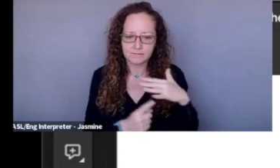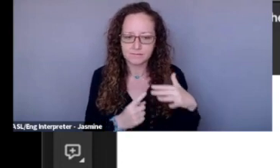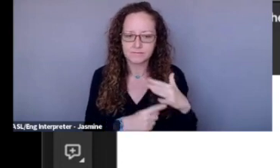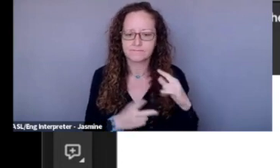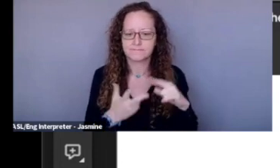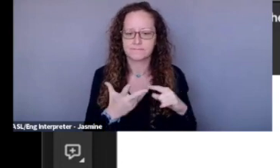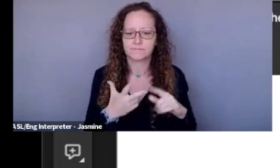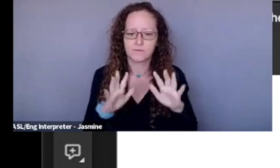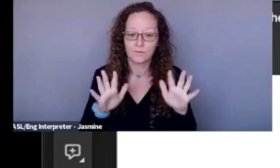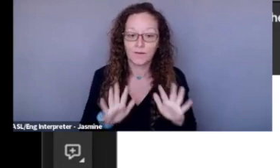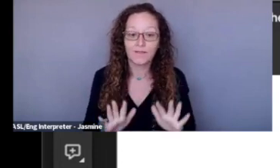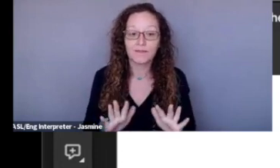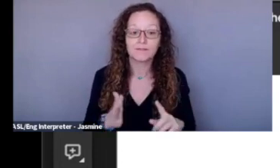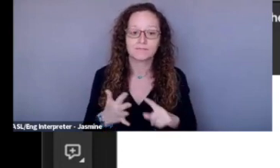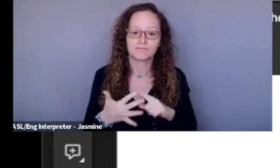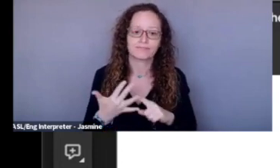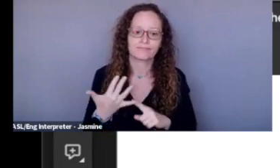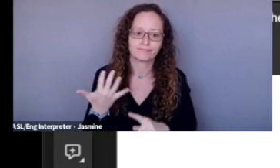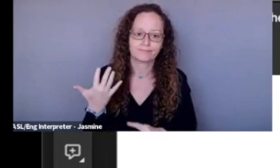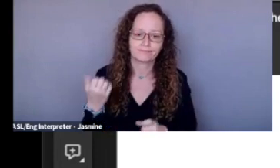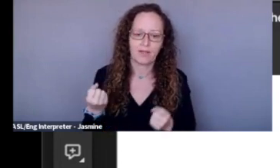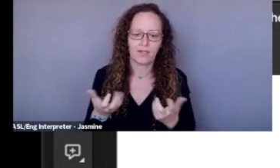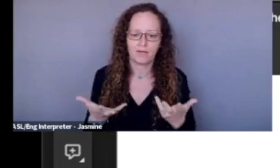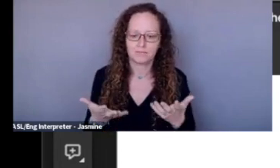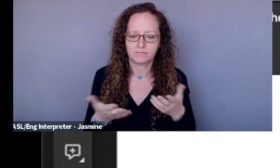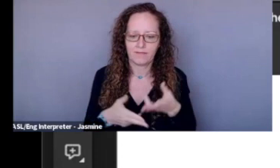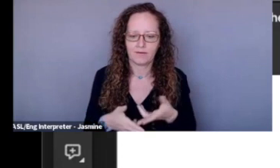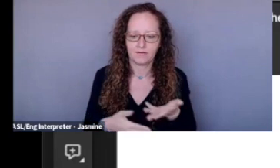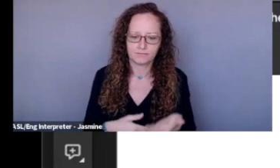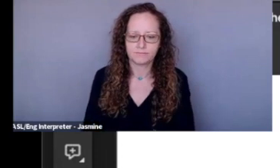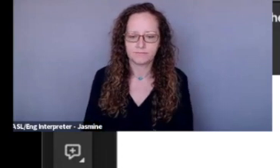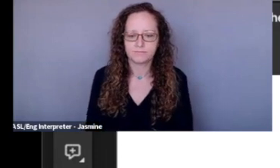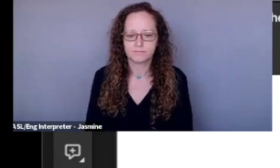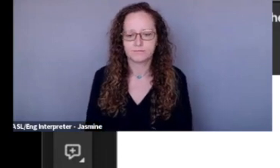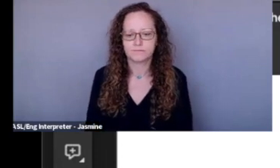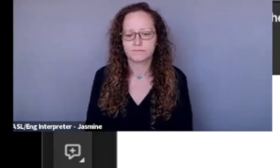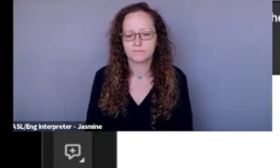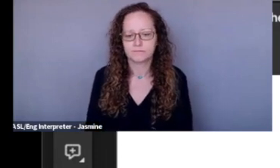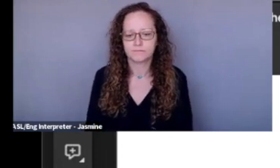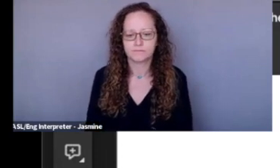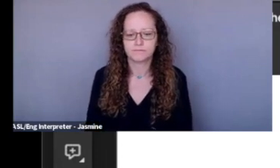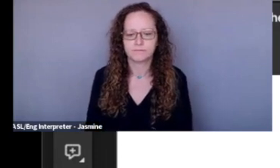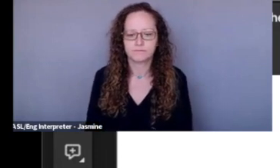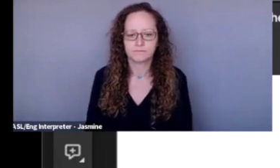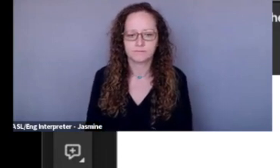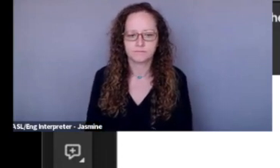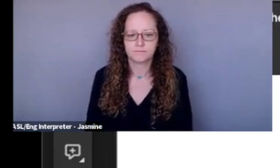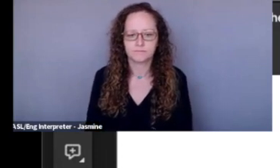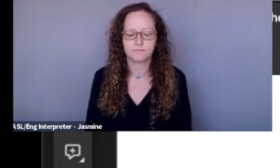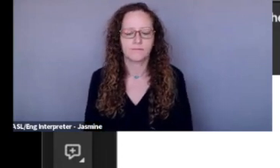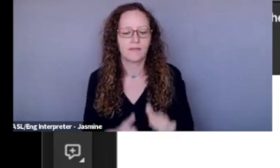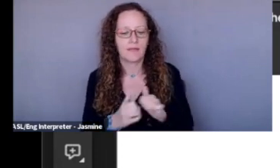notes weather, that it notes a lot of different things. The way it's written, I imagine U.S.